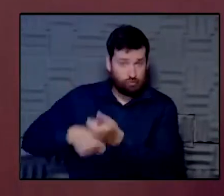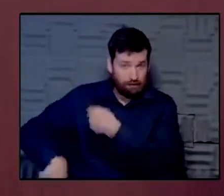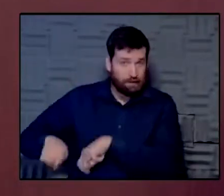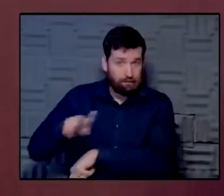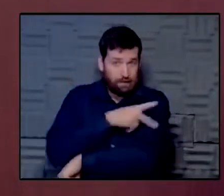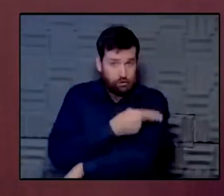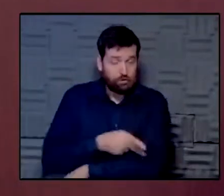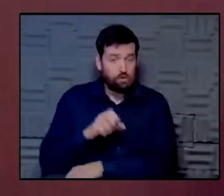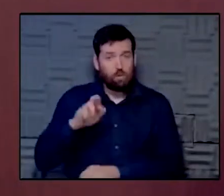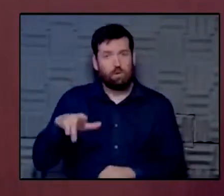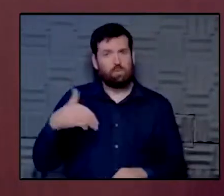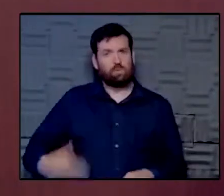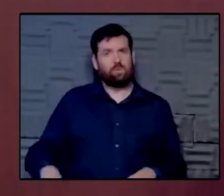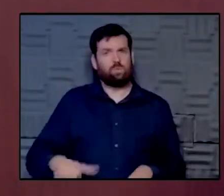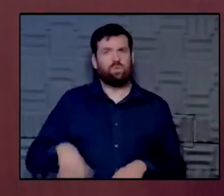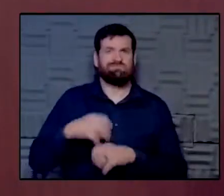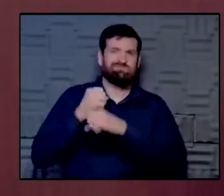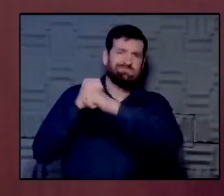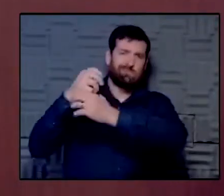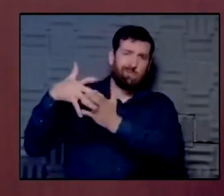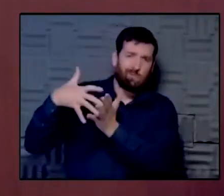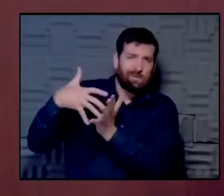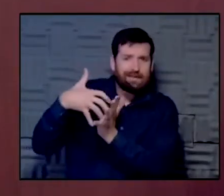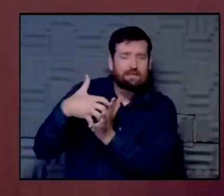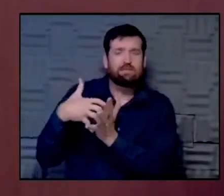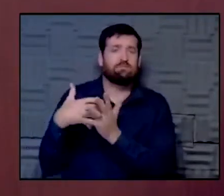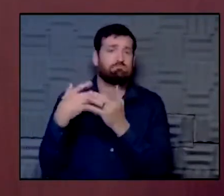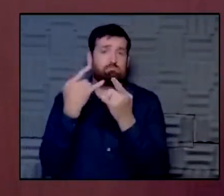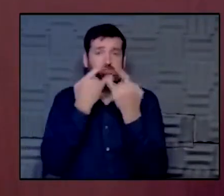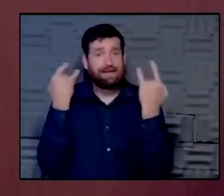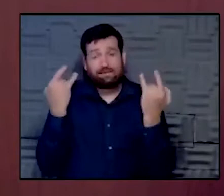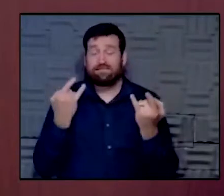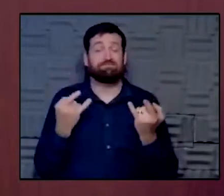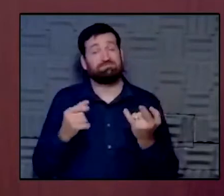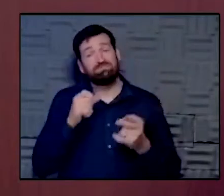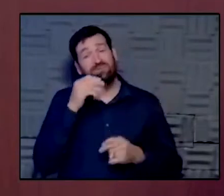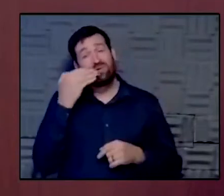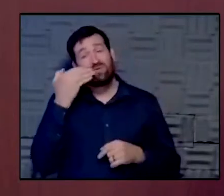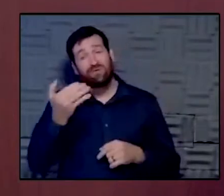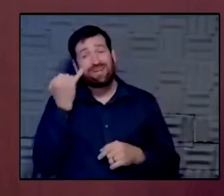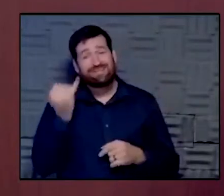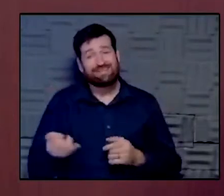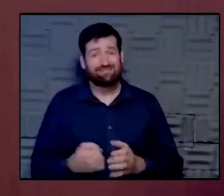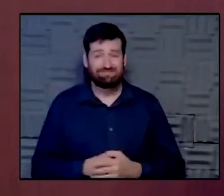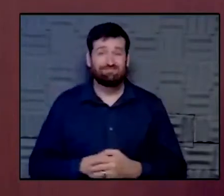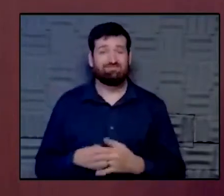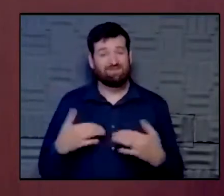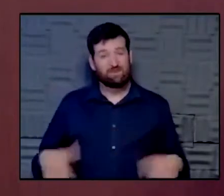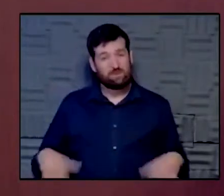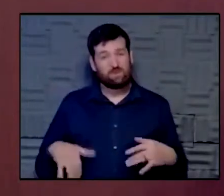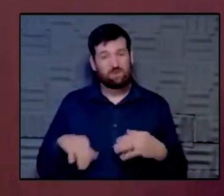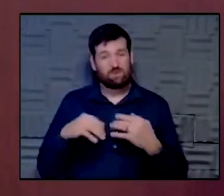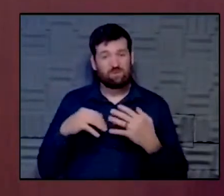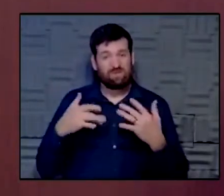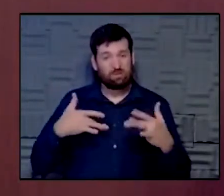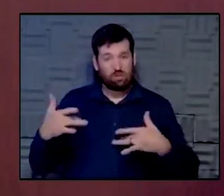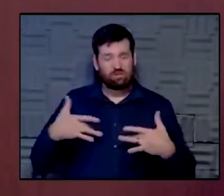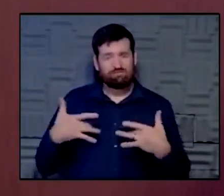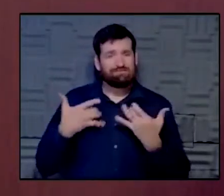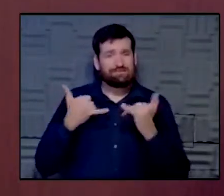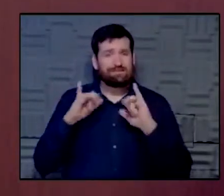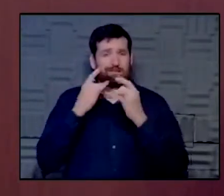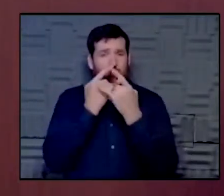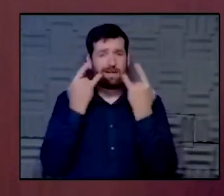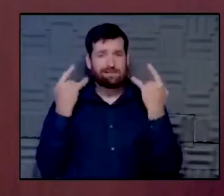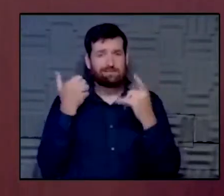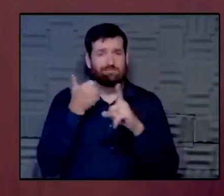high risk immunocompromised patients is, the mask doesn't hurt anyone. So if you really have concern about anything, you can still